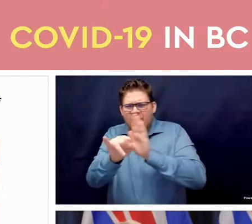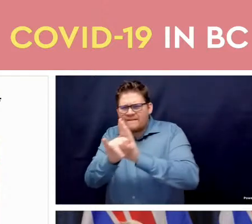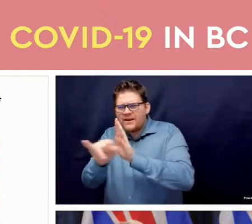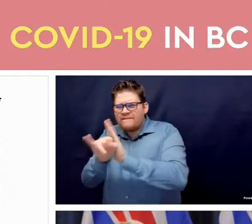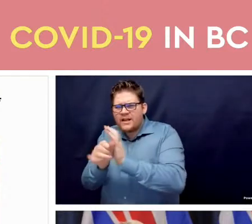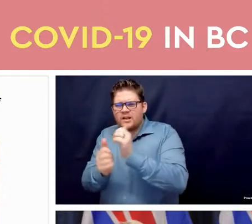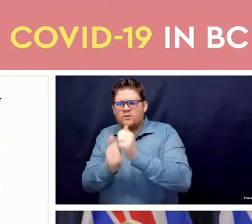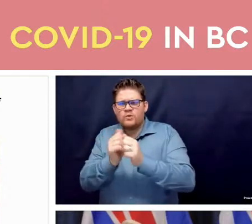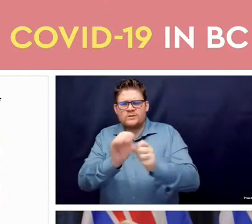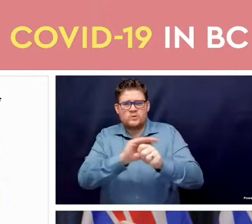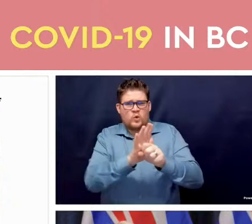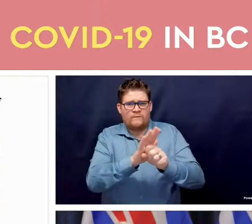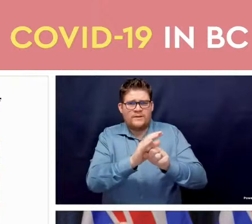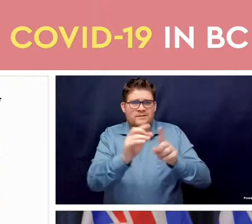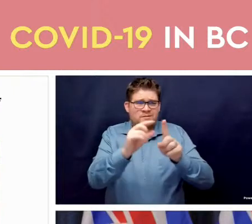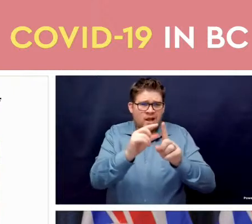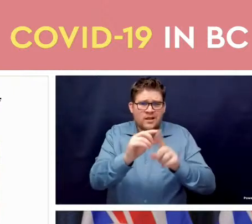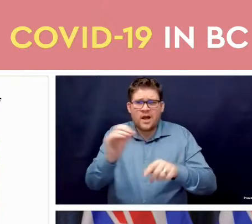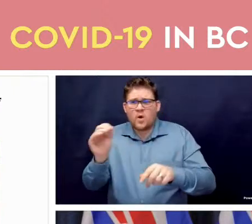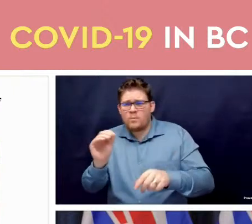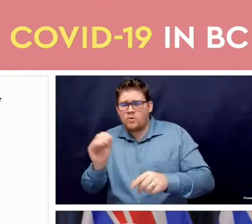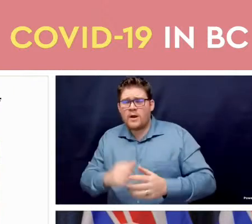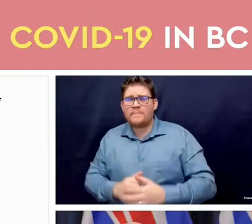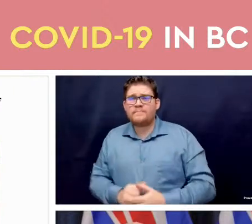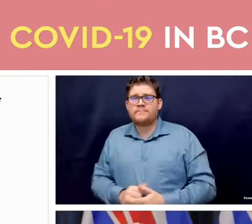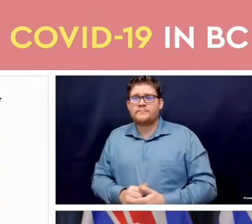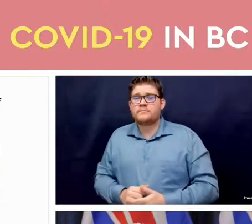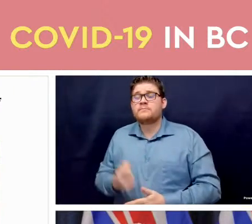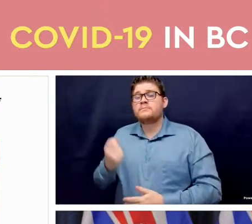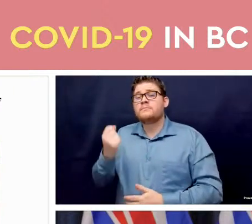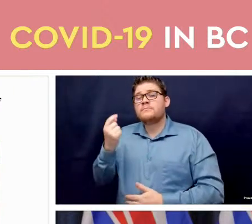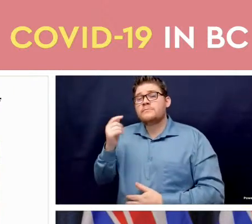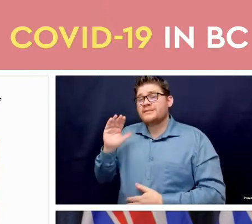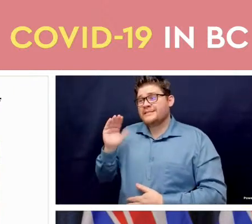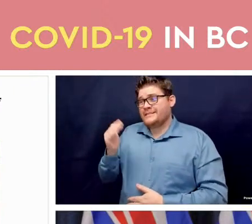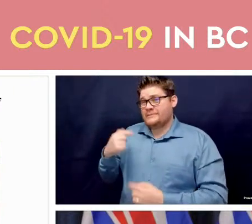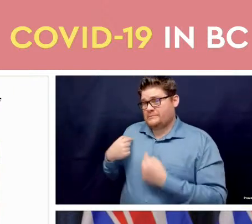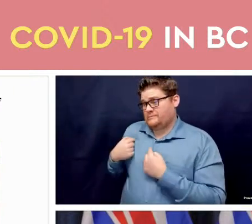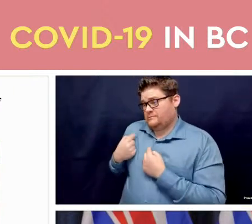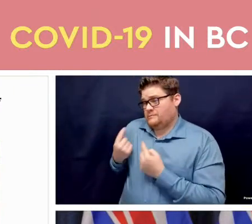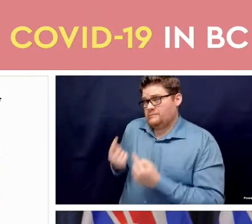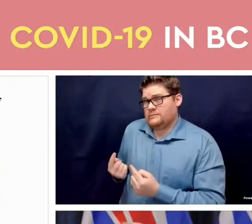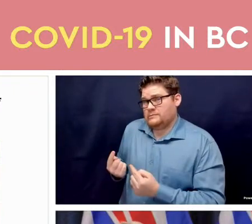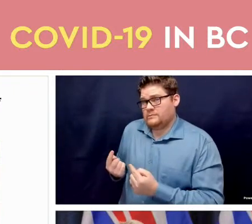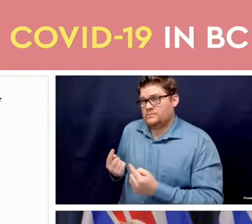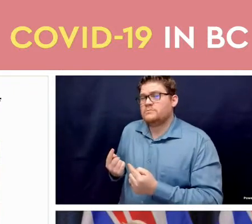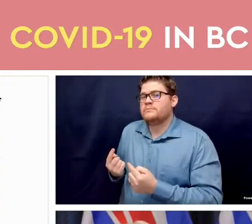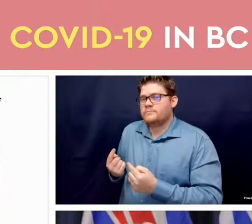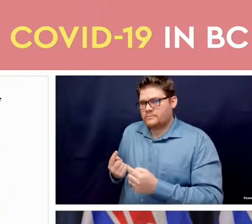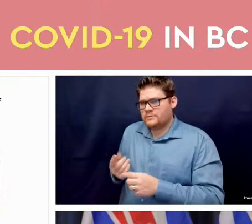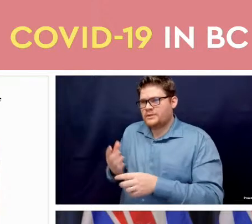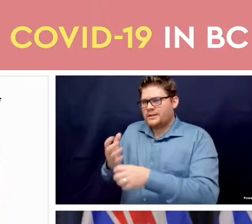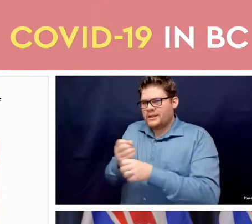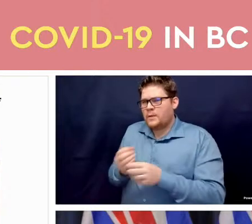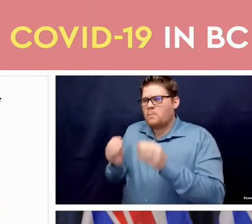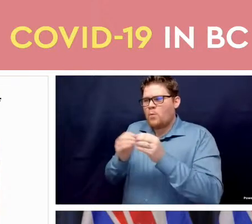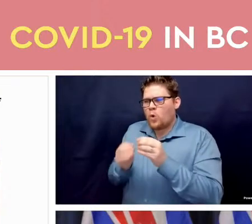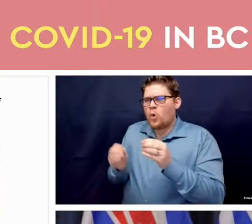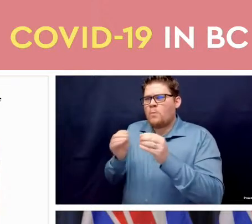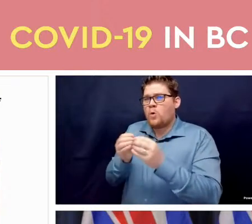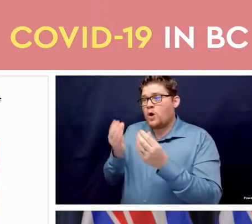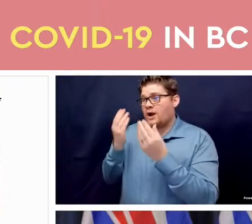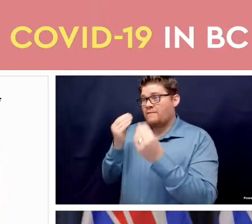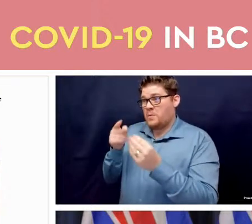see the Omicron impact on our hospitals. And so we need to know, one, is